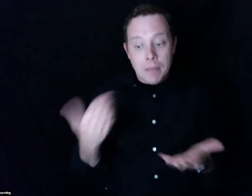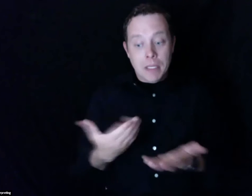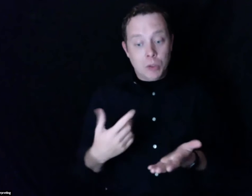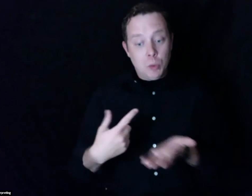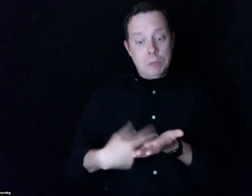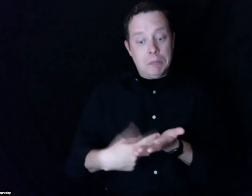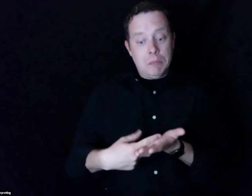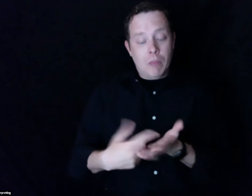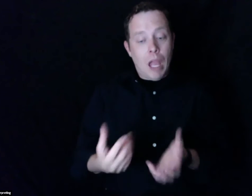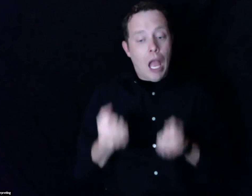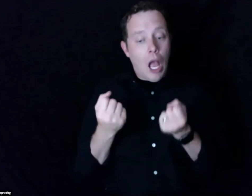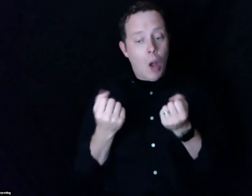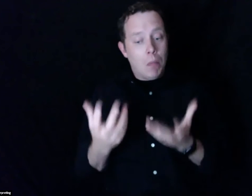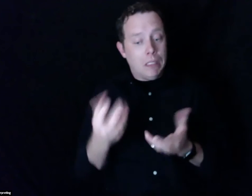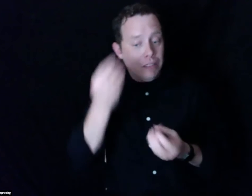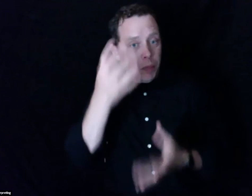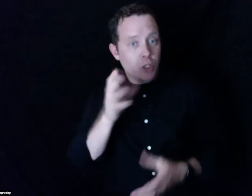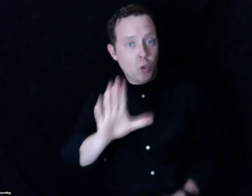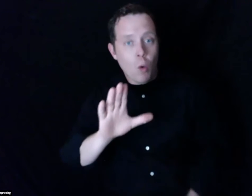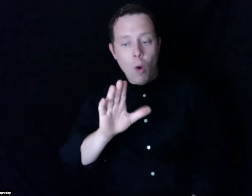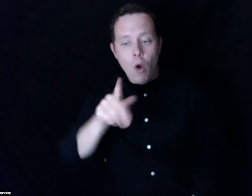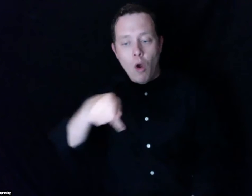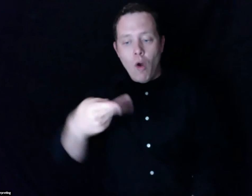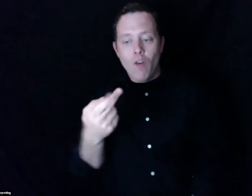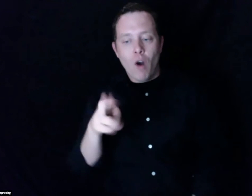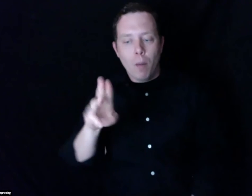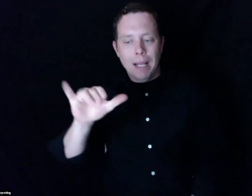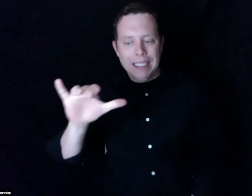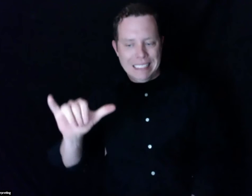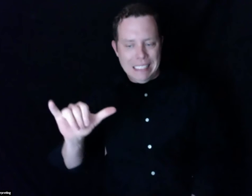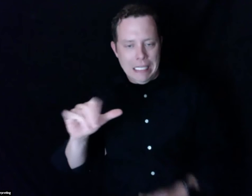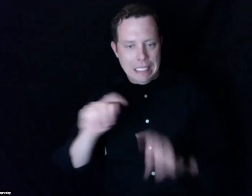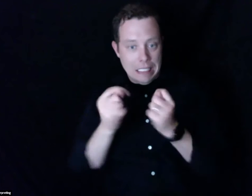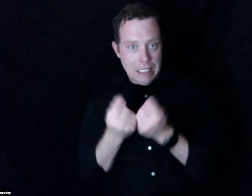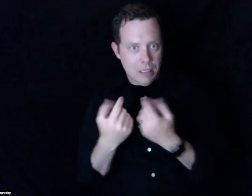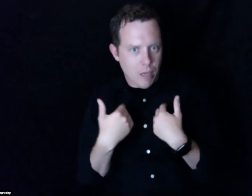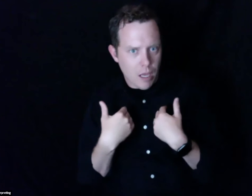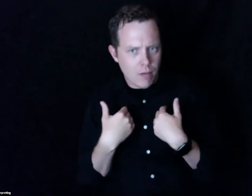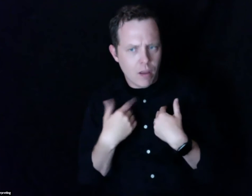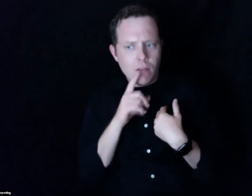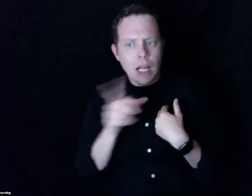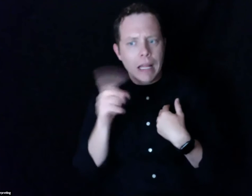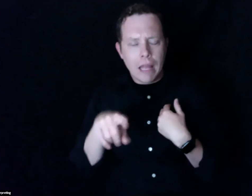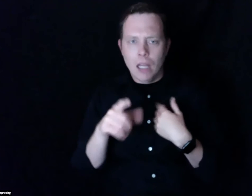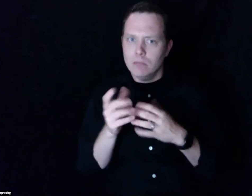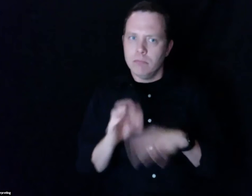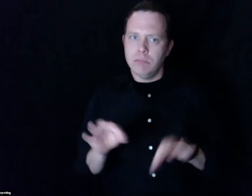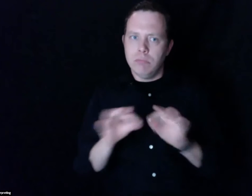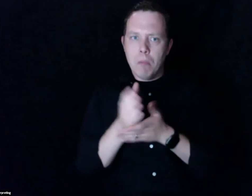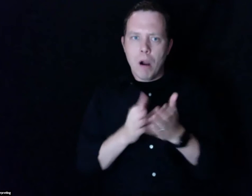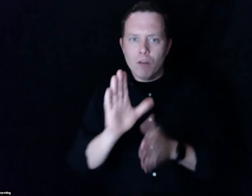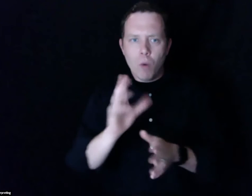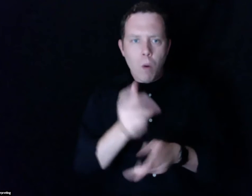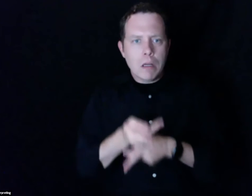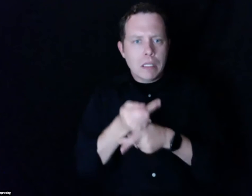information your pharmacy team does have. They're really a key part of your medical care team. You might